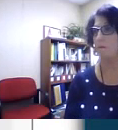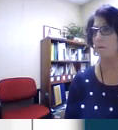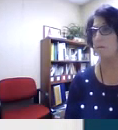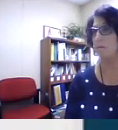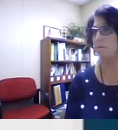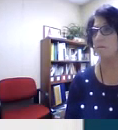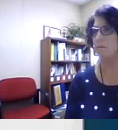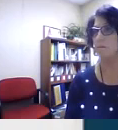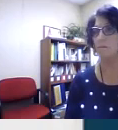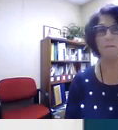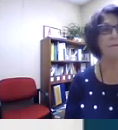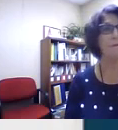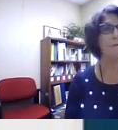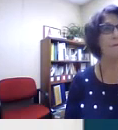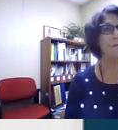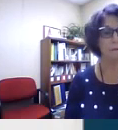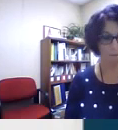so